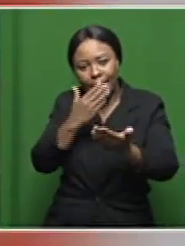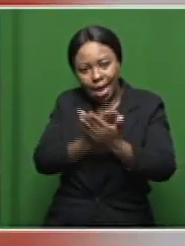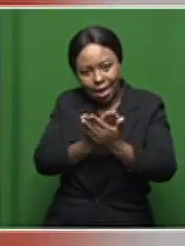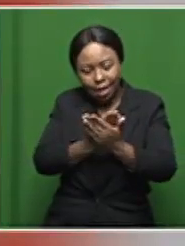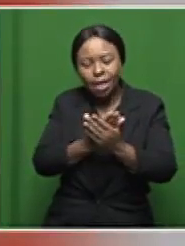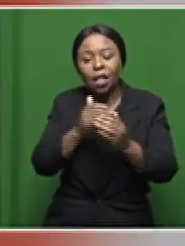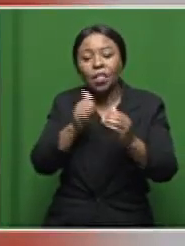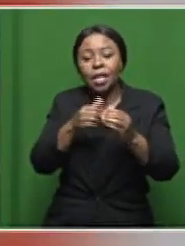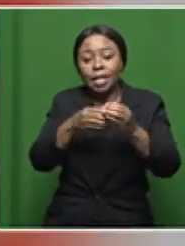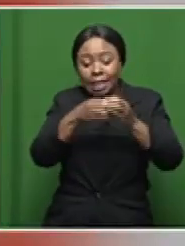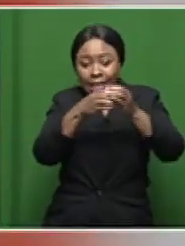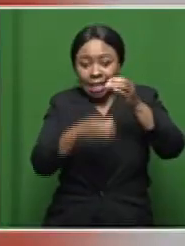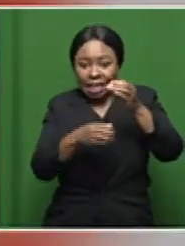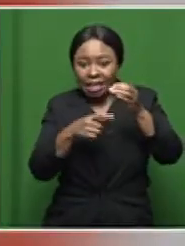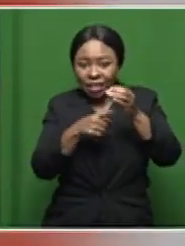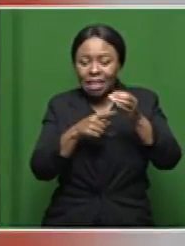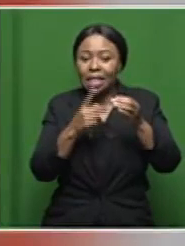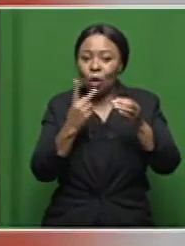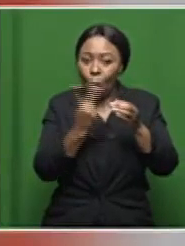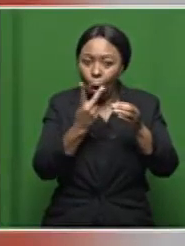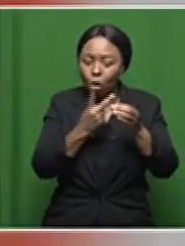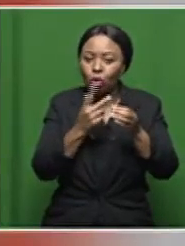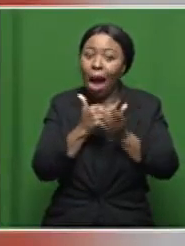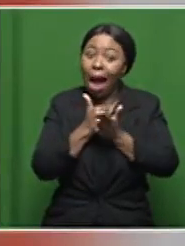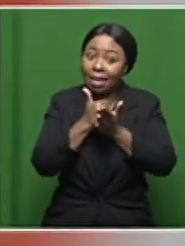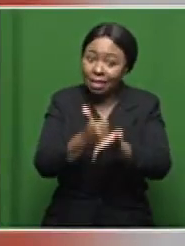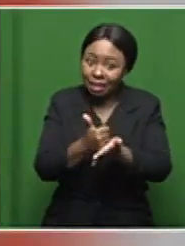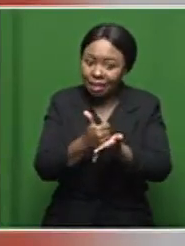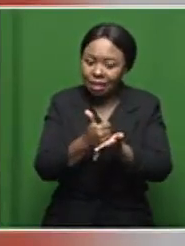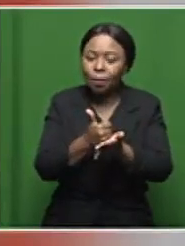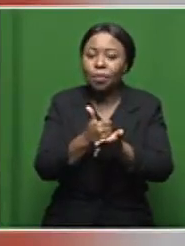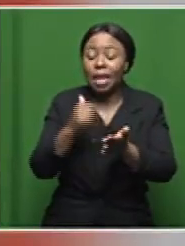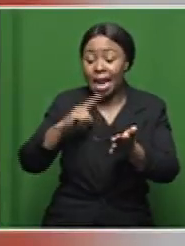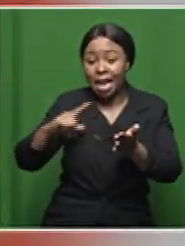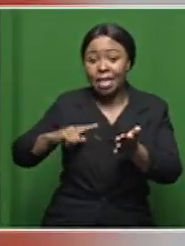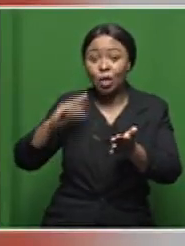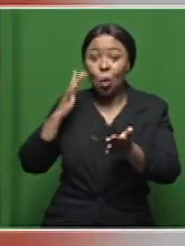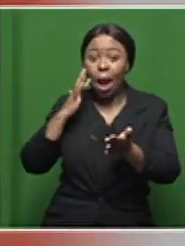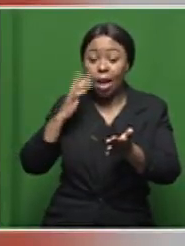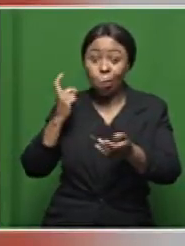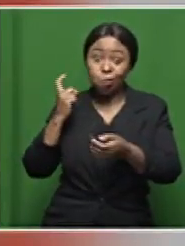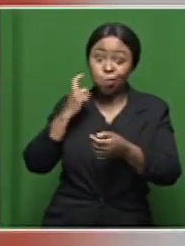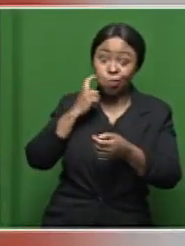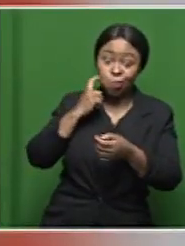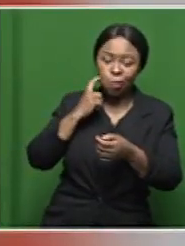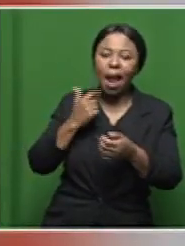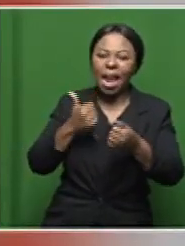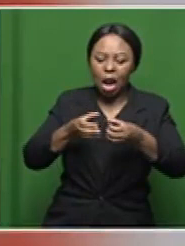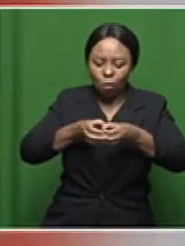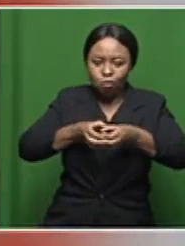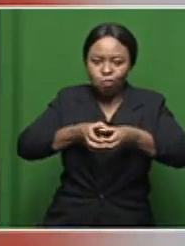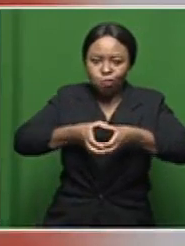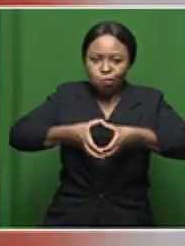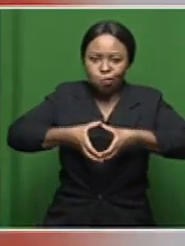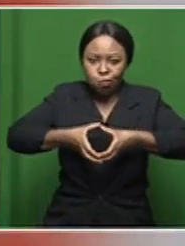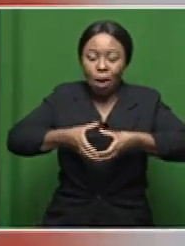this cervix it also assists when ladies are, getting pregnant as well. So it tends to open up a little bit before